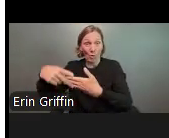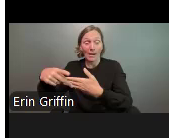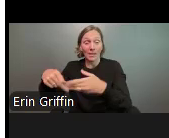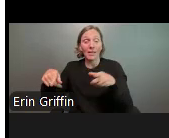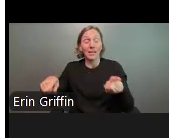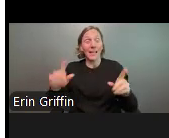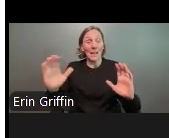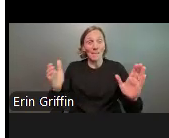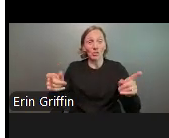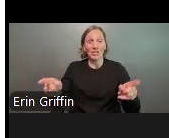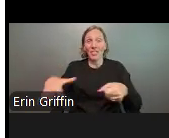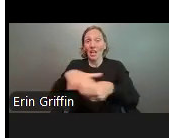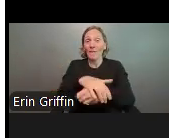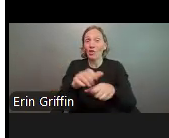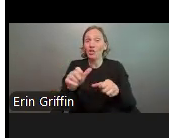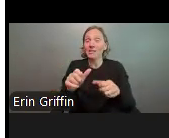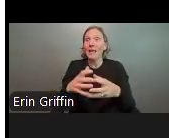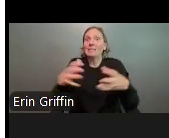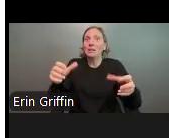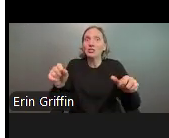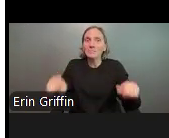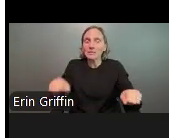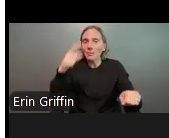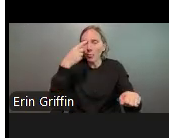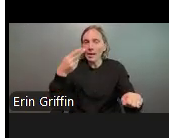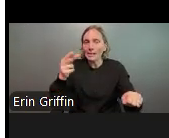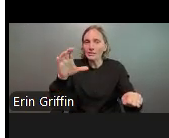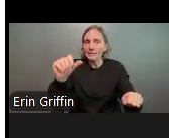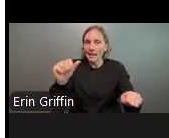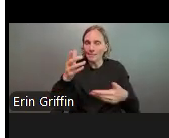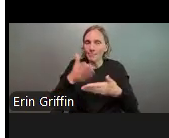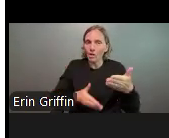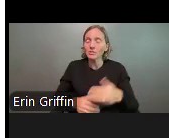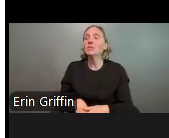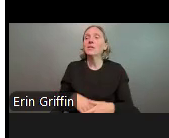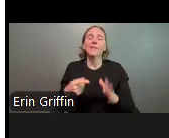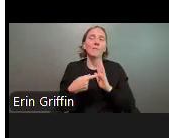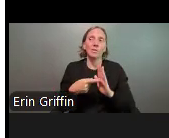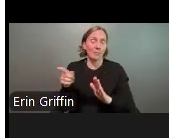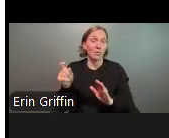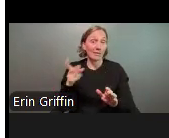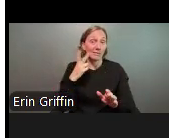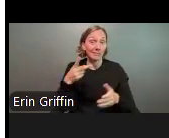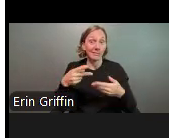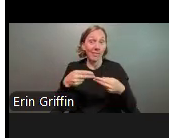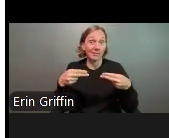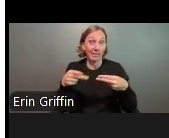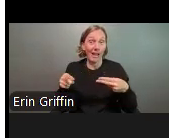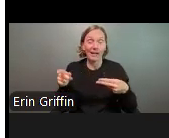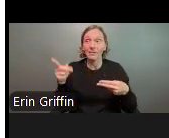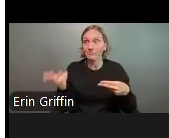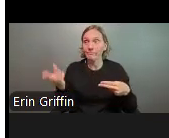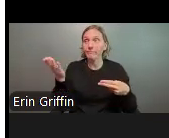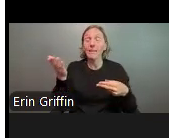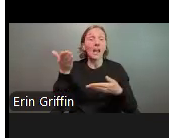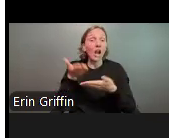the coverage as much as possible for those HCA pieces. So some examples are on screen. Things that are covered